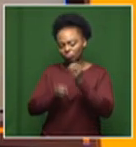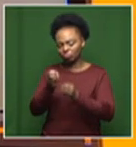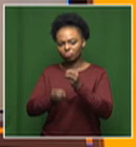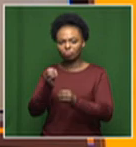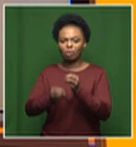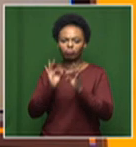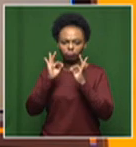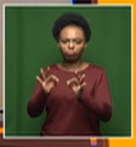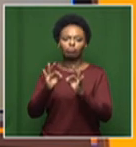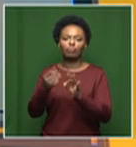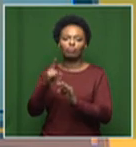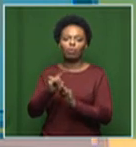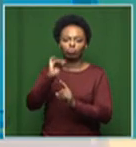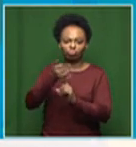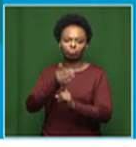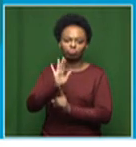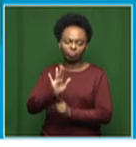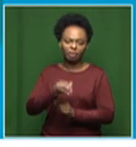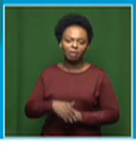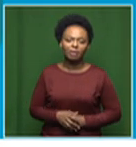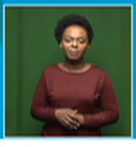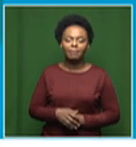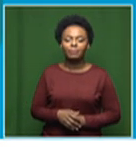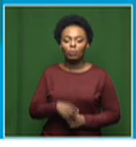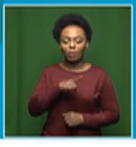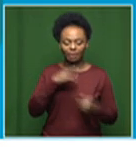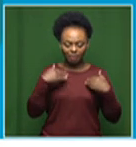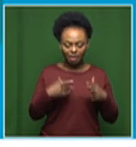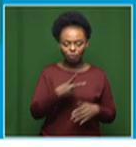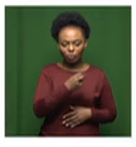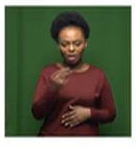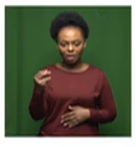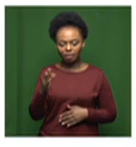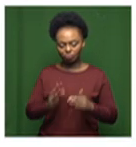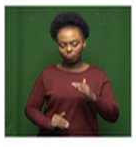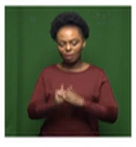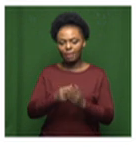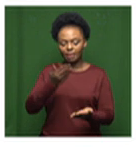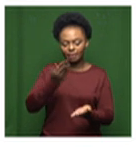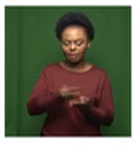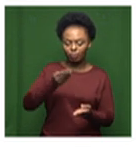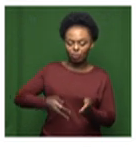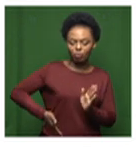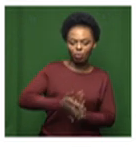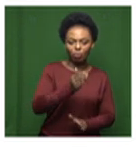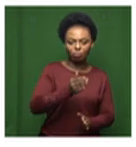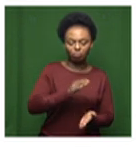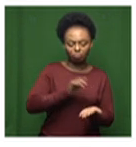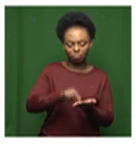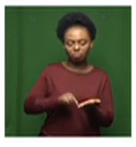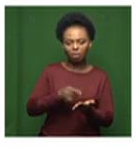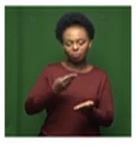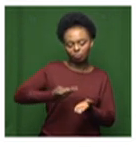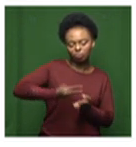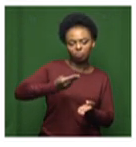fact that in the beginning, there was a 200 Rand transaction limit. So you could tap and go any transaction that was 200 Rand